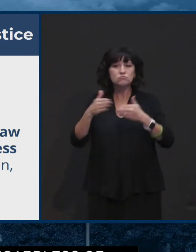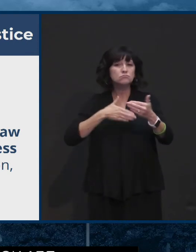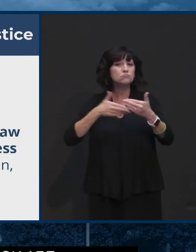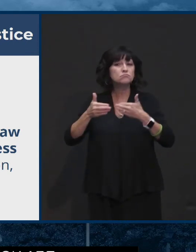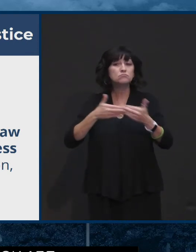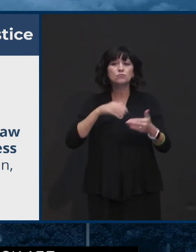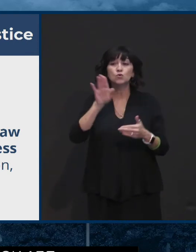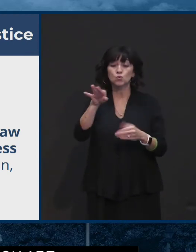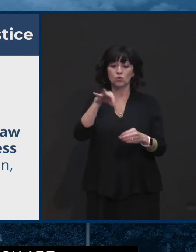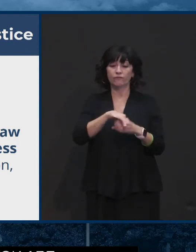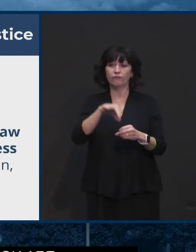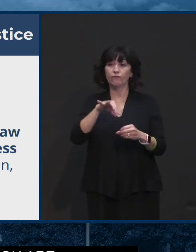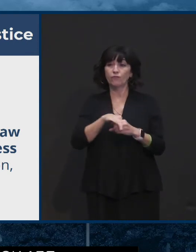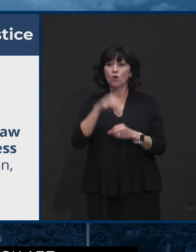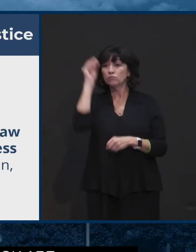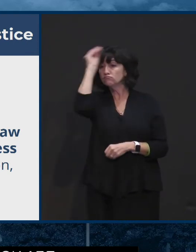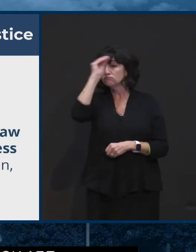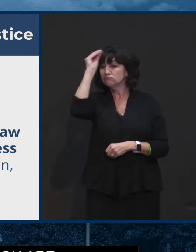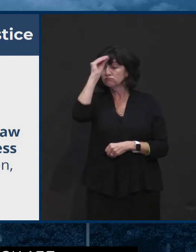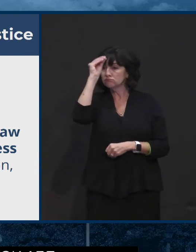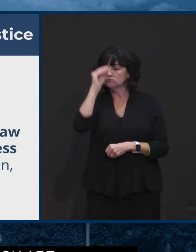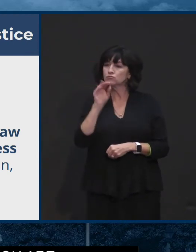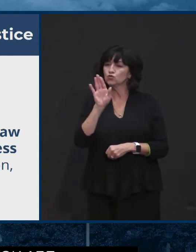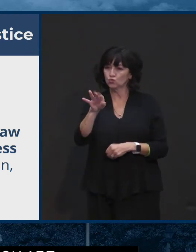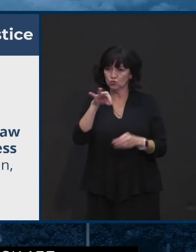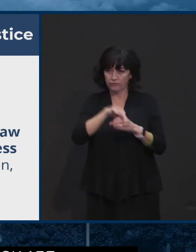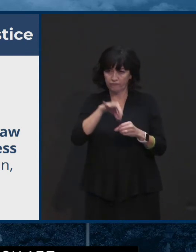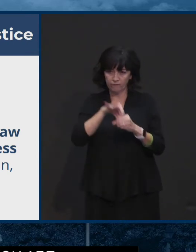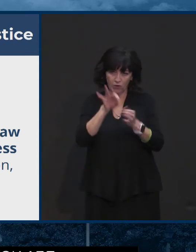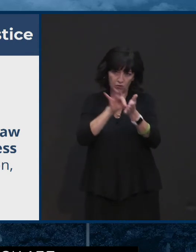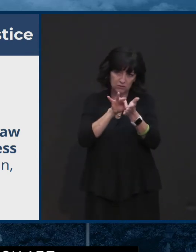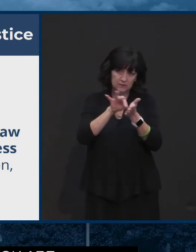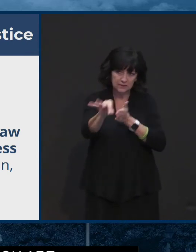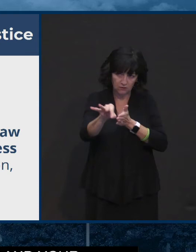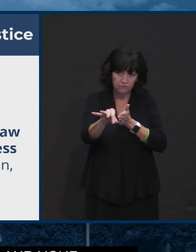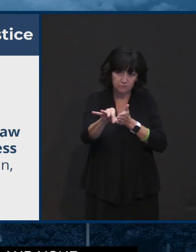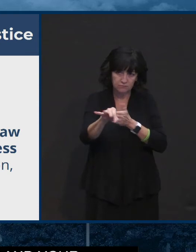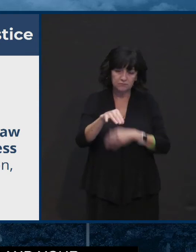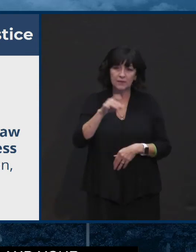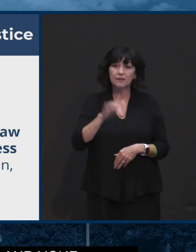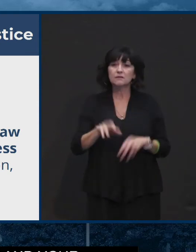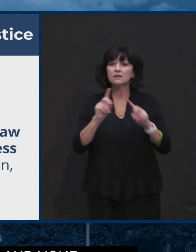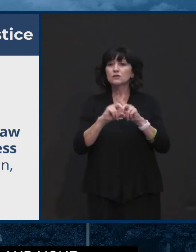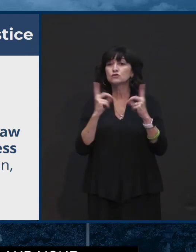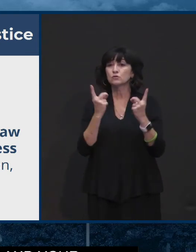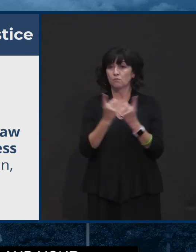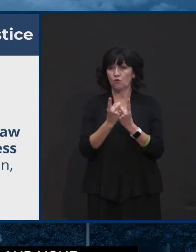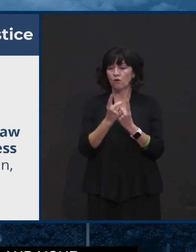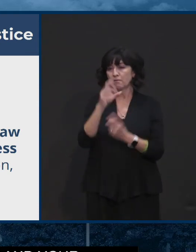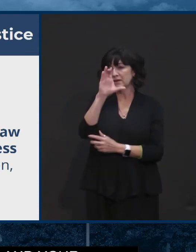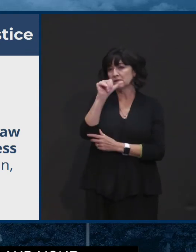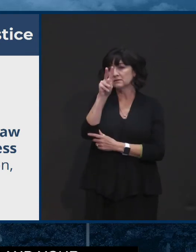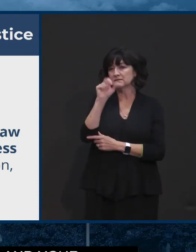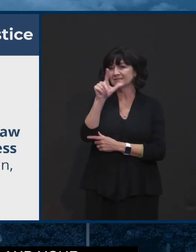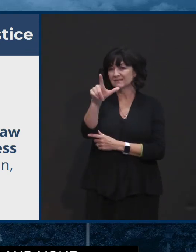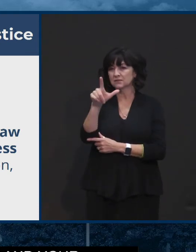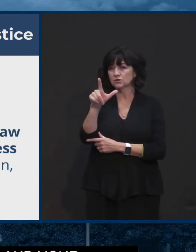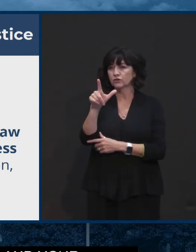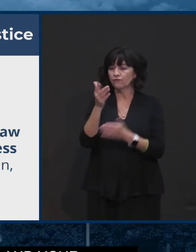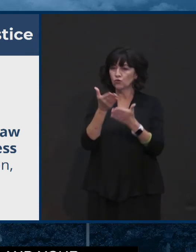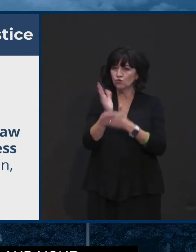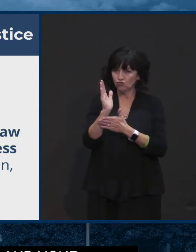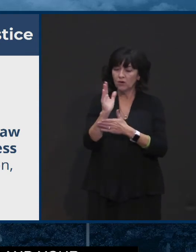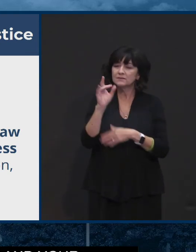counted. The Division of Civil Rights and Public Trust of the Department of Justice, together with the Department